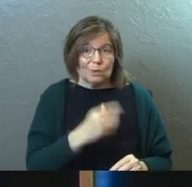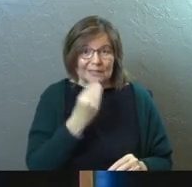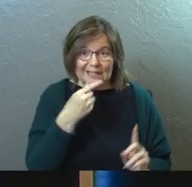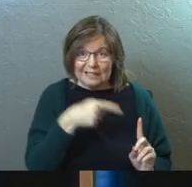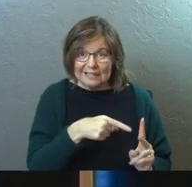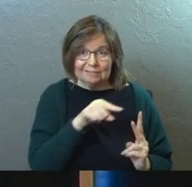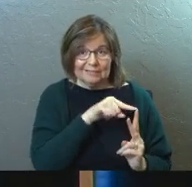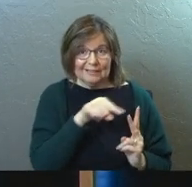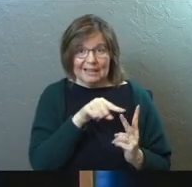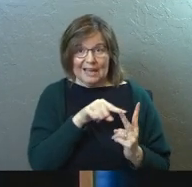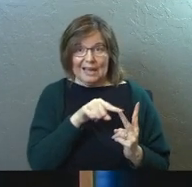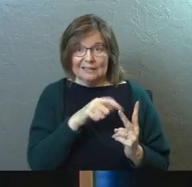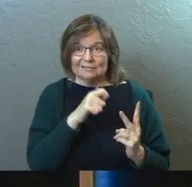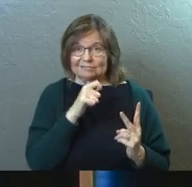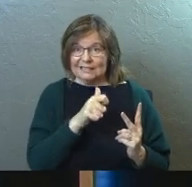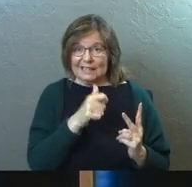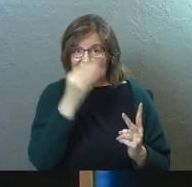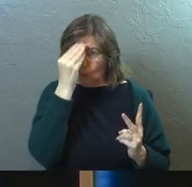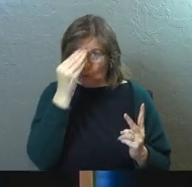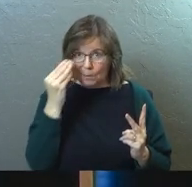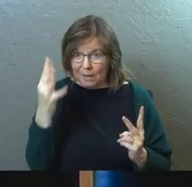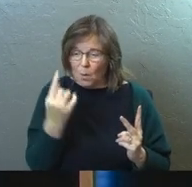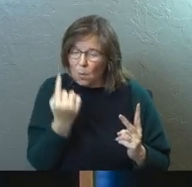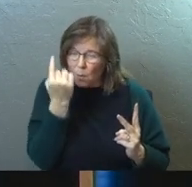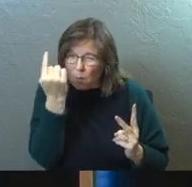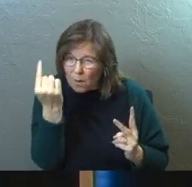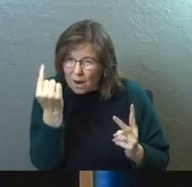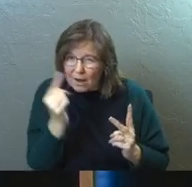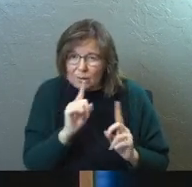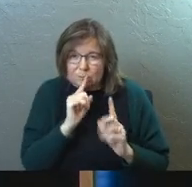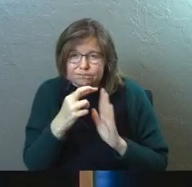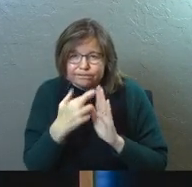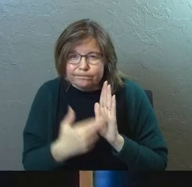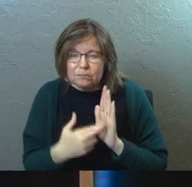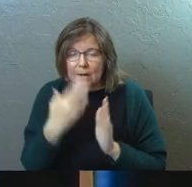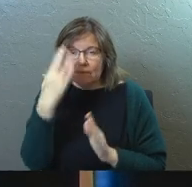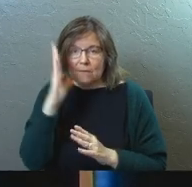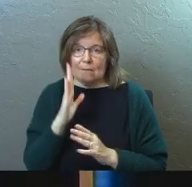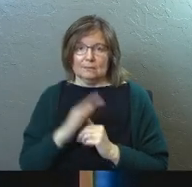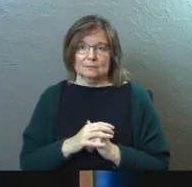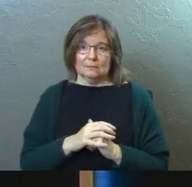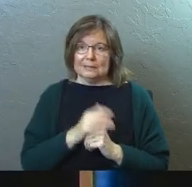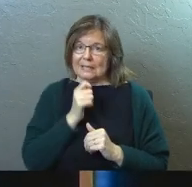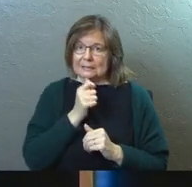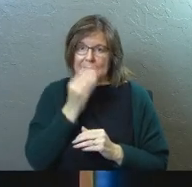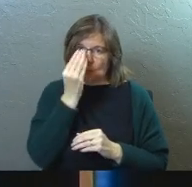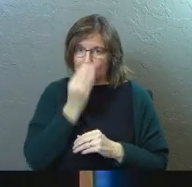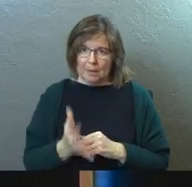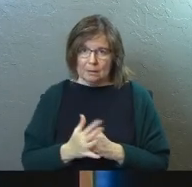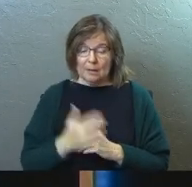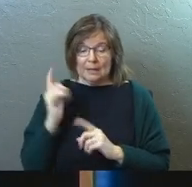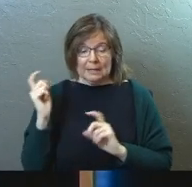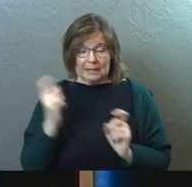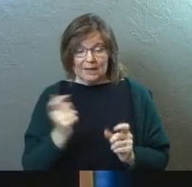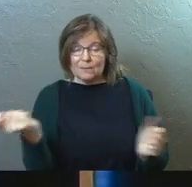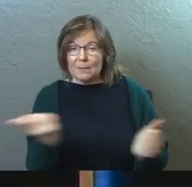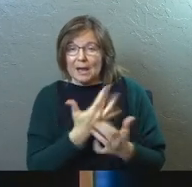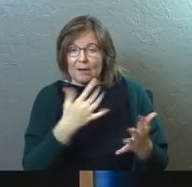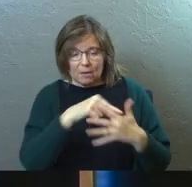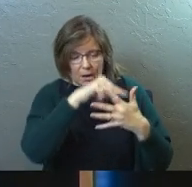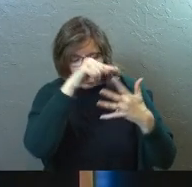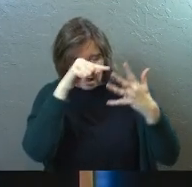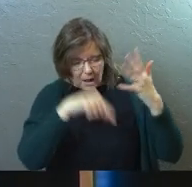supposed to eat. They disobeyed this one single command of God. God gave them